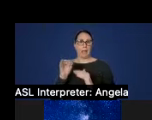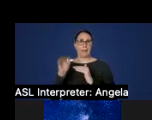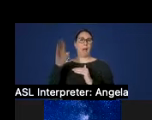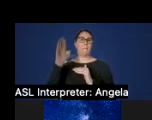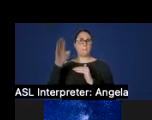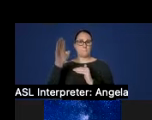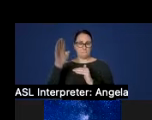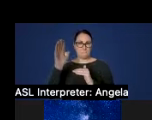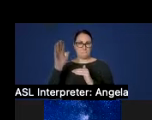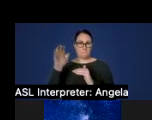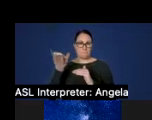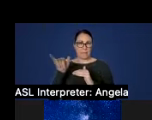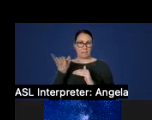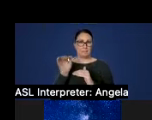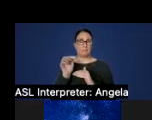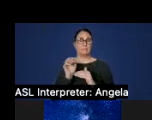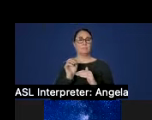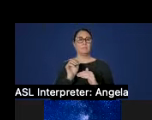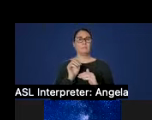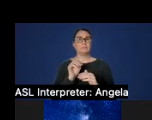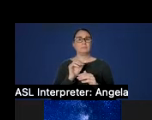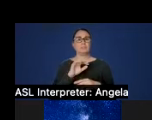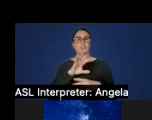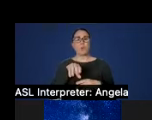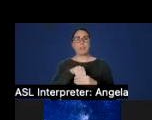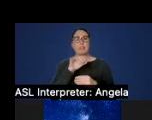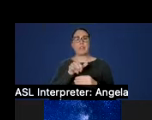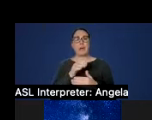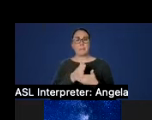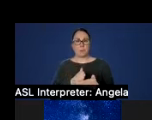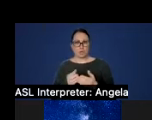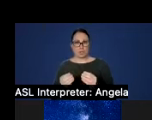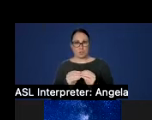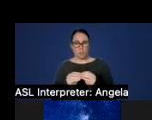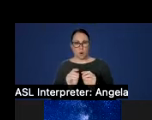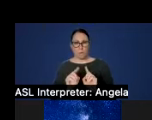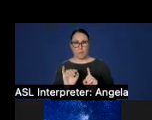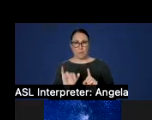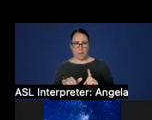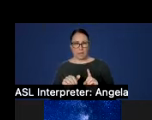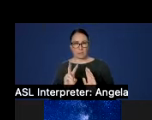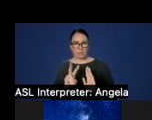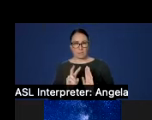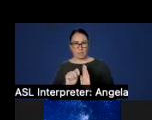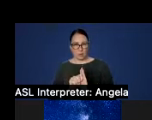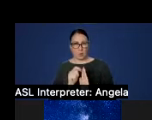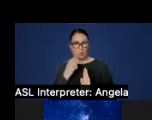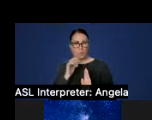kind of that portion, but that's what this video was for.